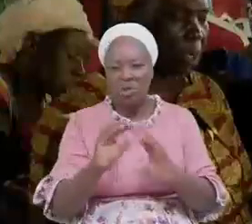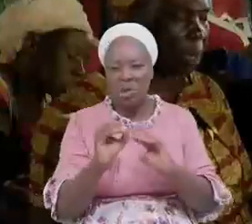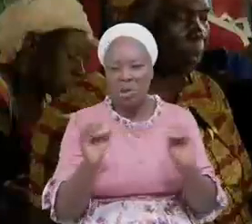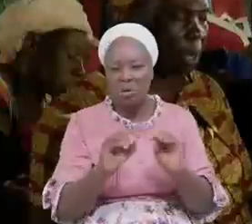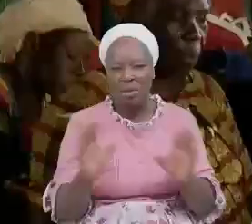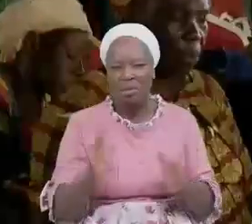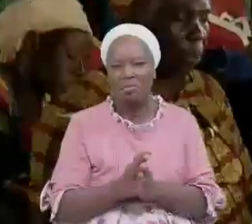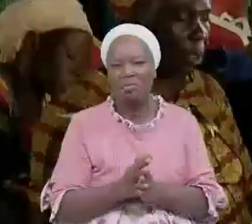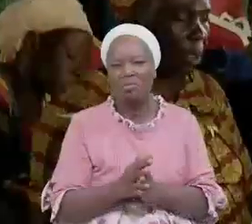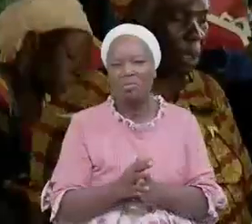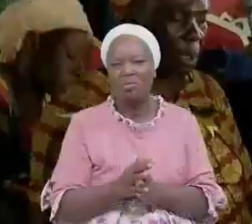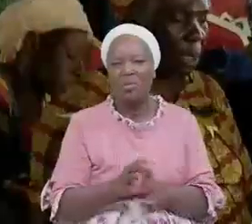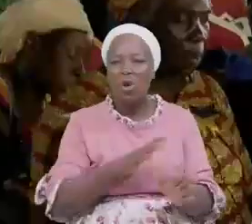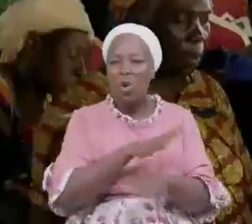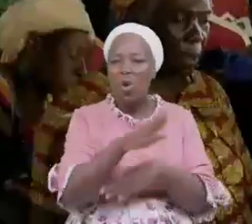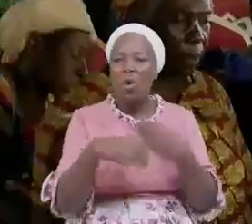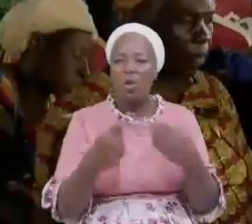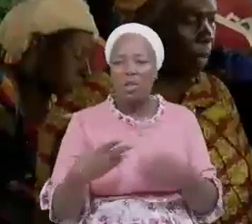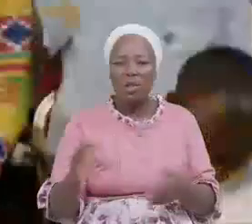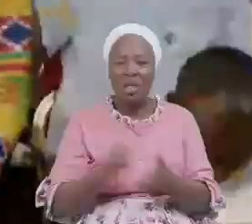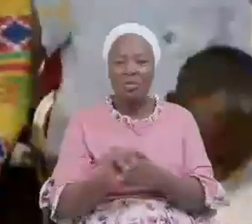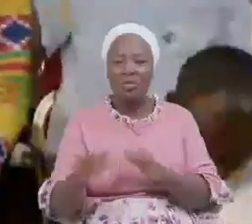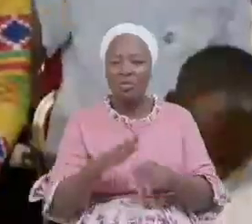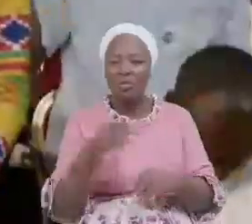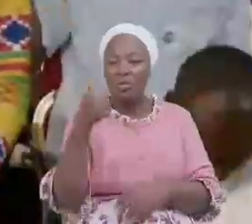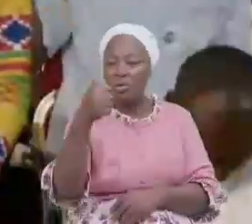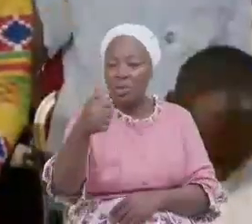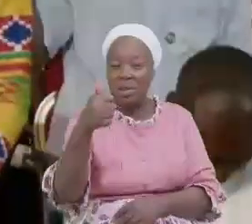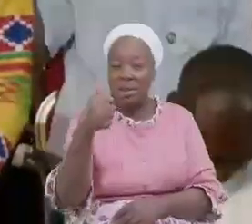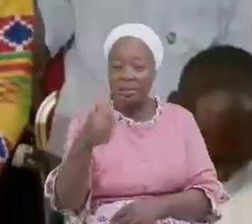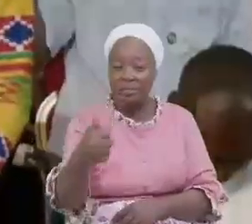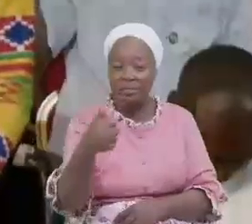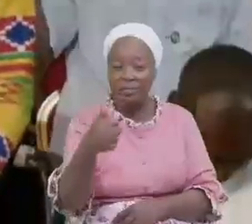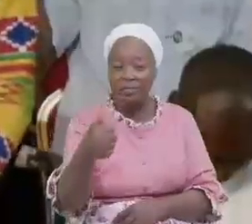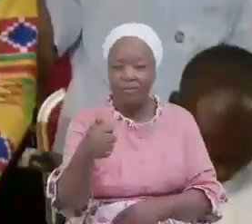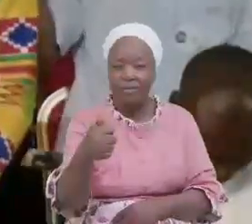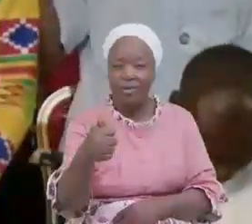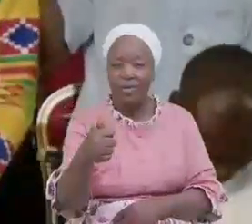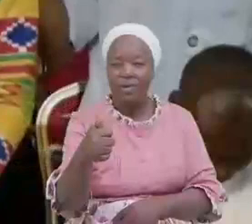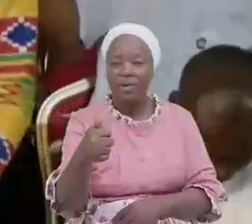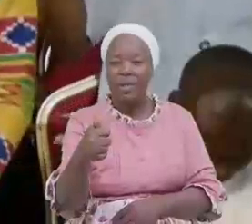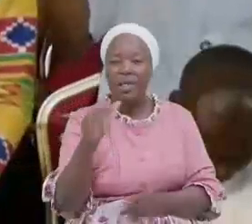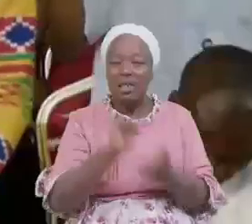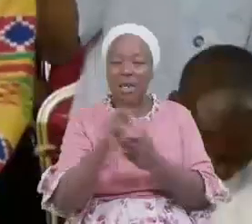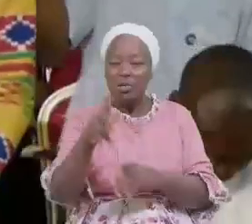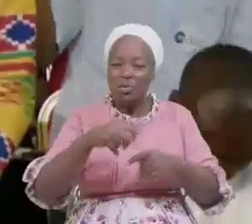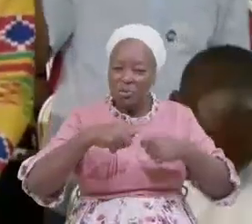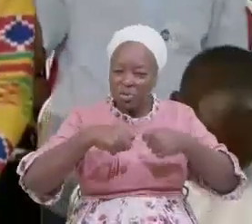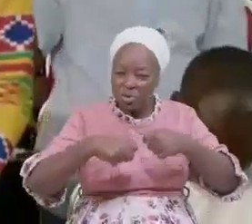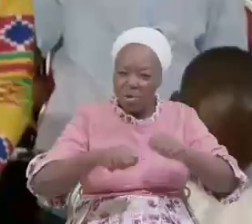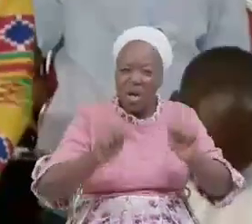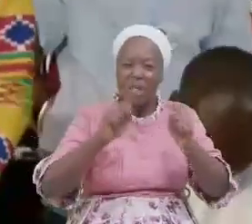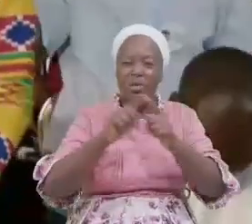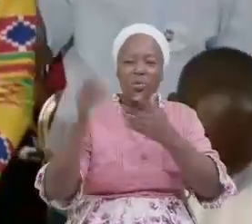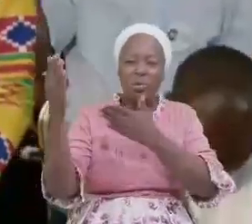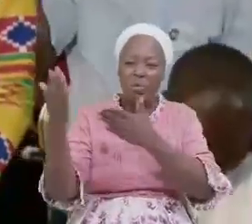All the things you do by yourself, and you try to bring salvation in,